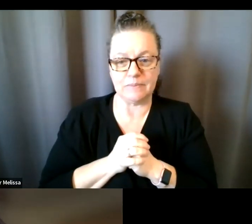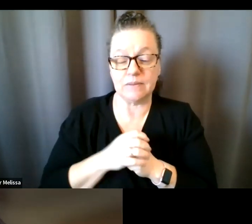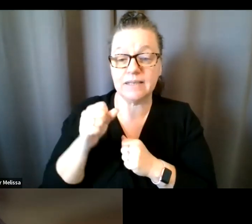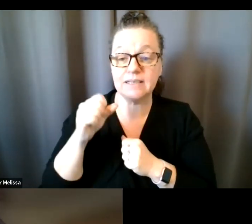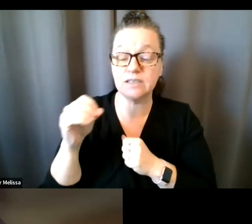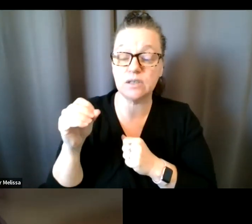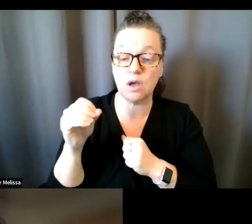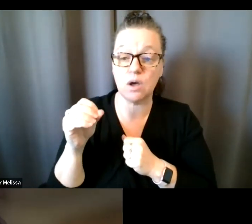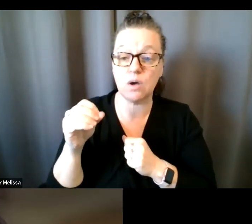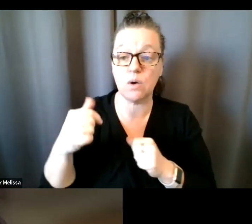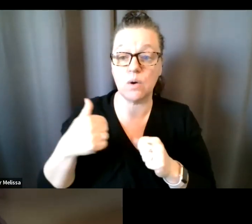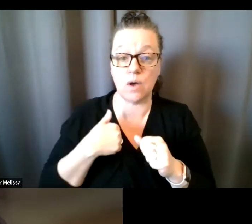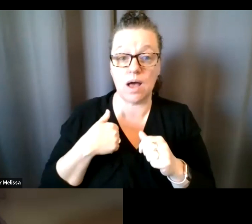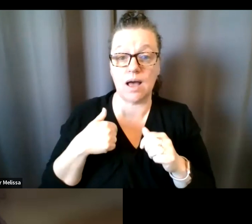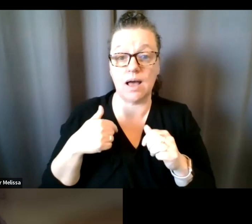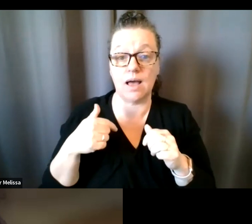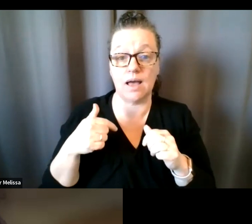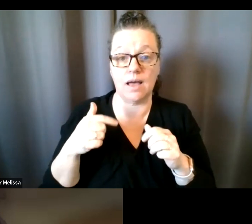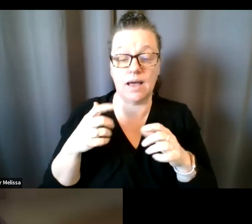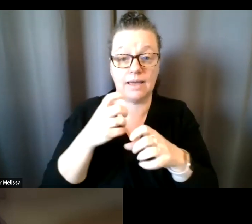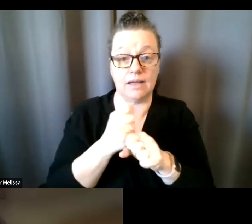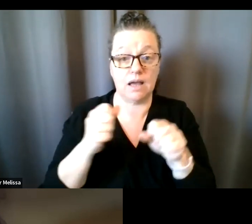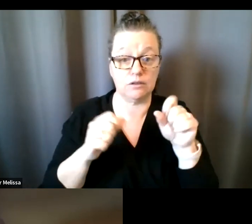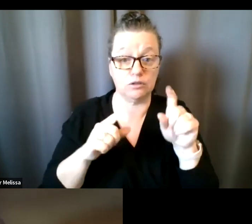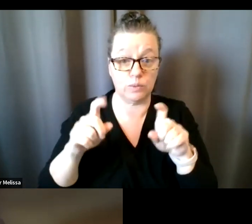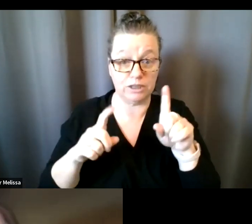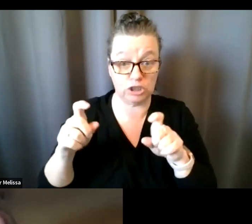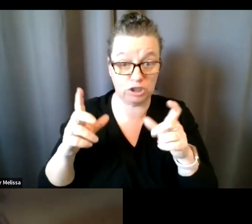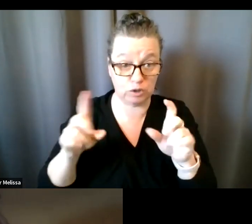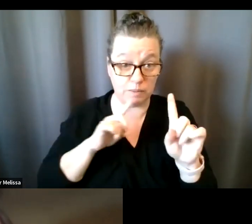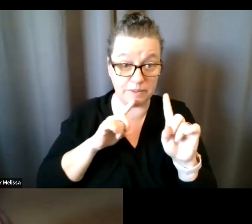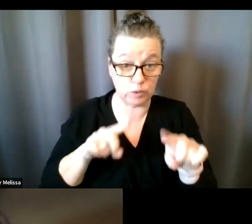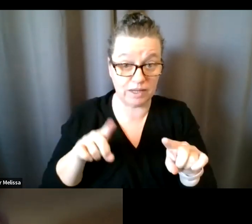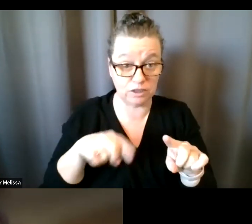So I did receive questions. Would you like me to answer those?